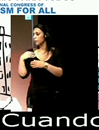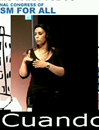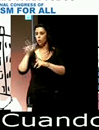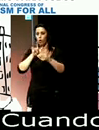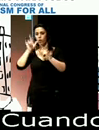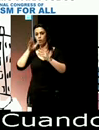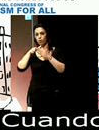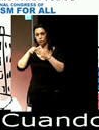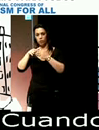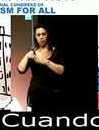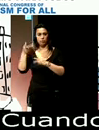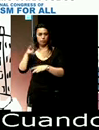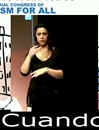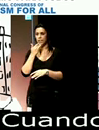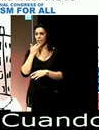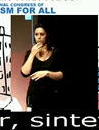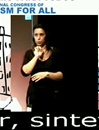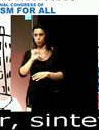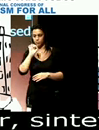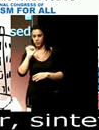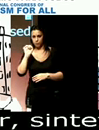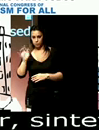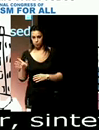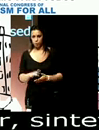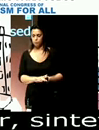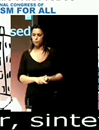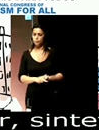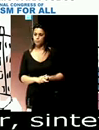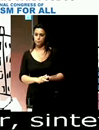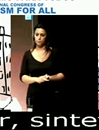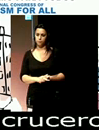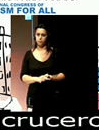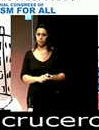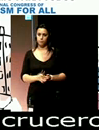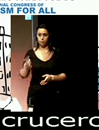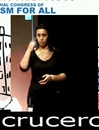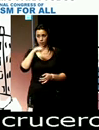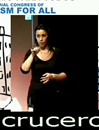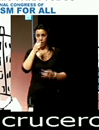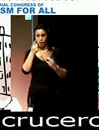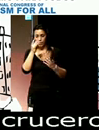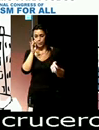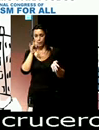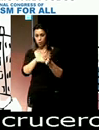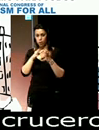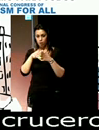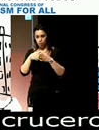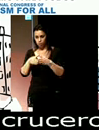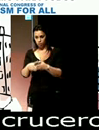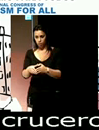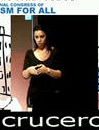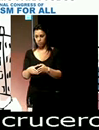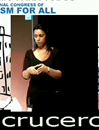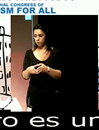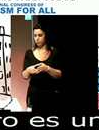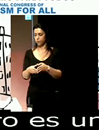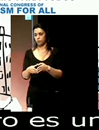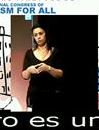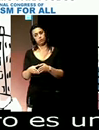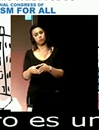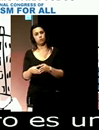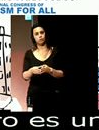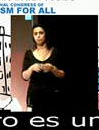closed universe as it's such. Those who have been on a cruise ship, sighted or not, have certainly been lost more than once.